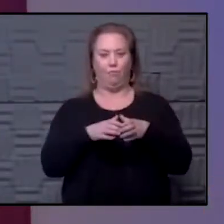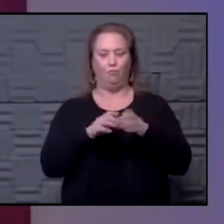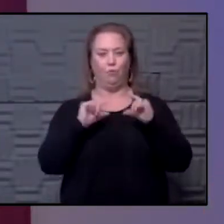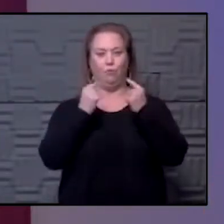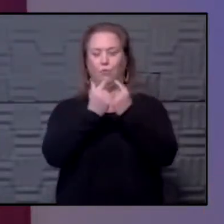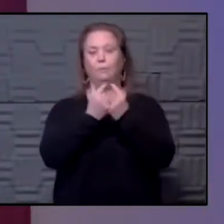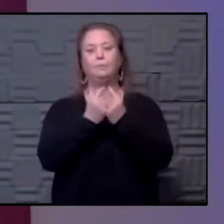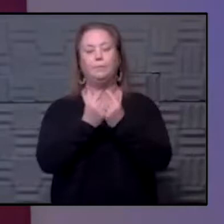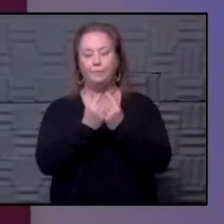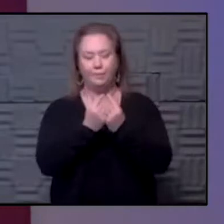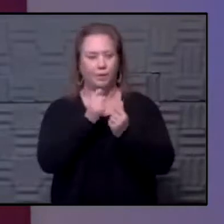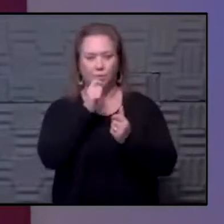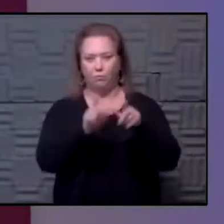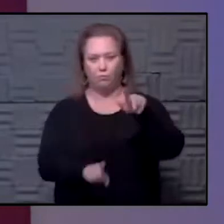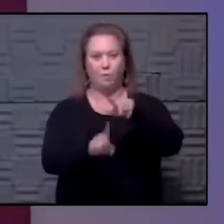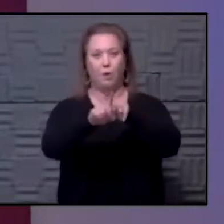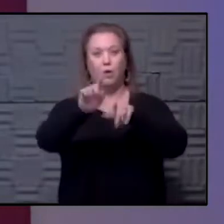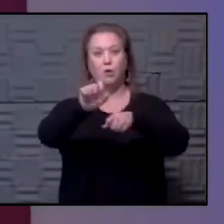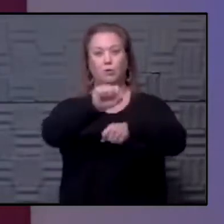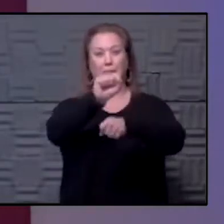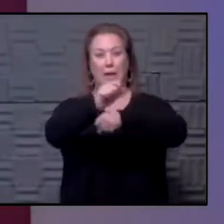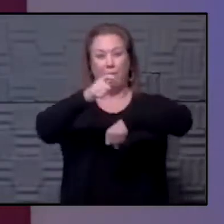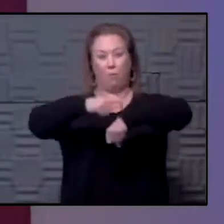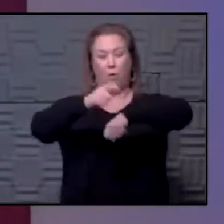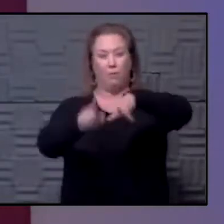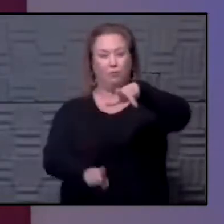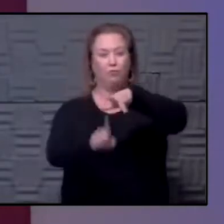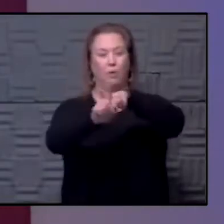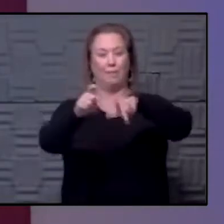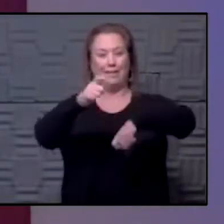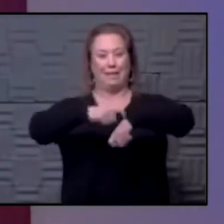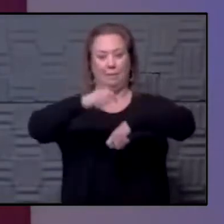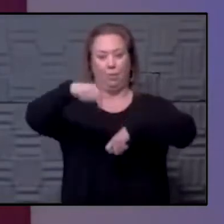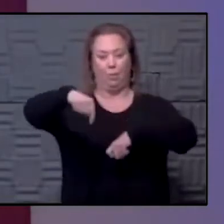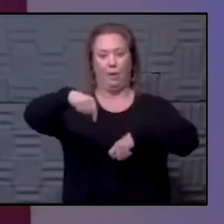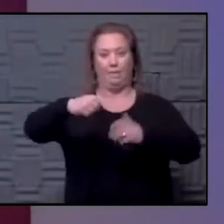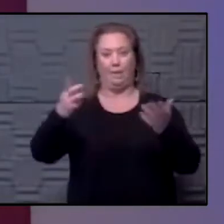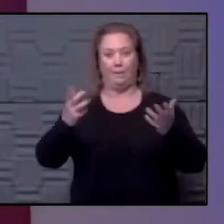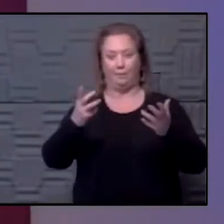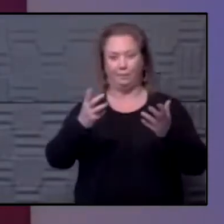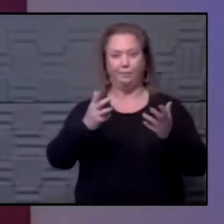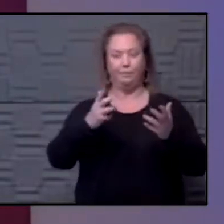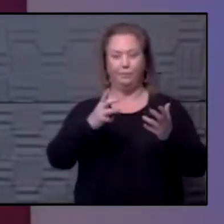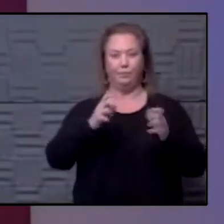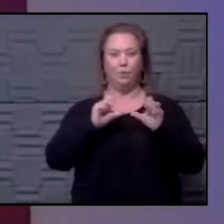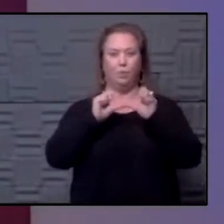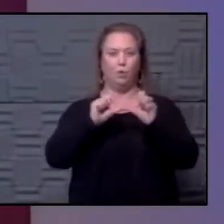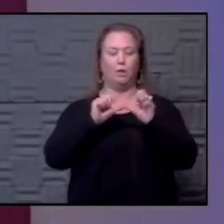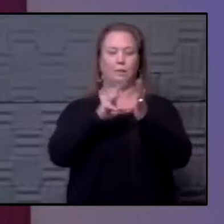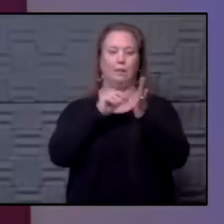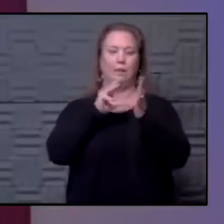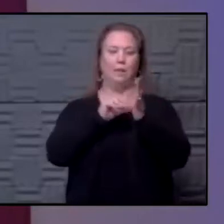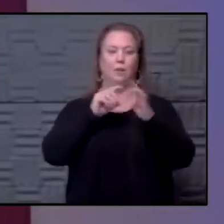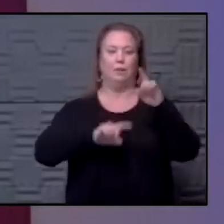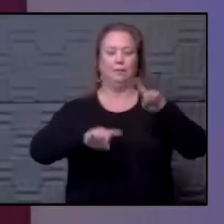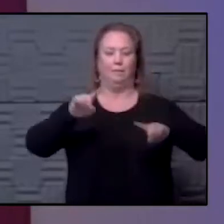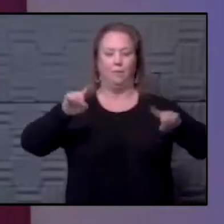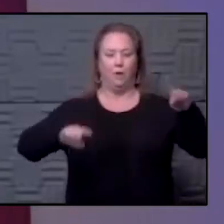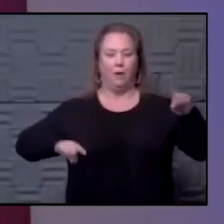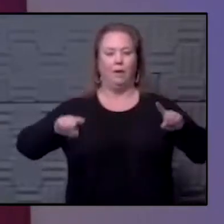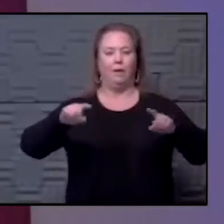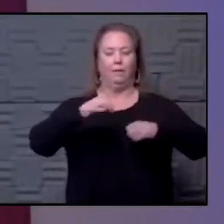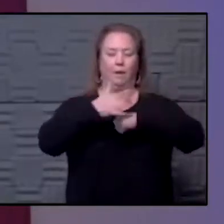groups. So that appointment time is absolutely critical. We have it down here now, and we're constantly learning about the different logistics,